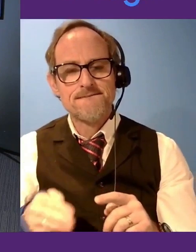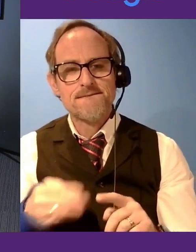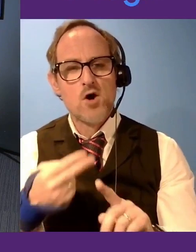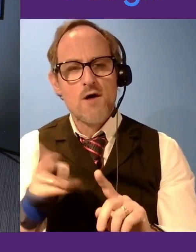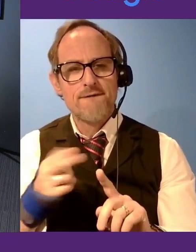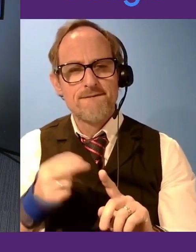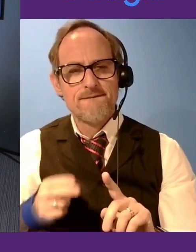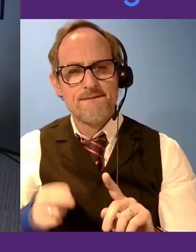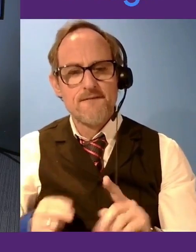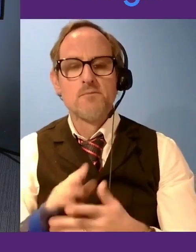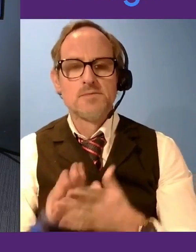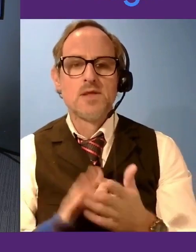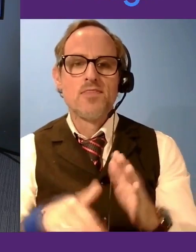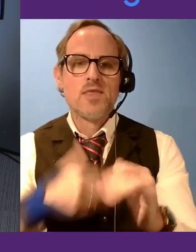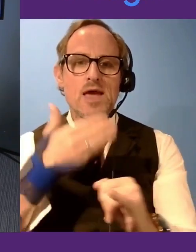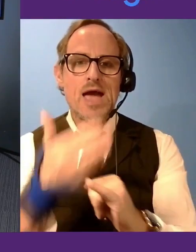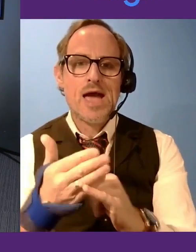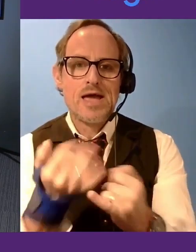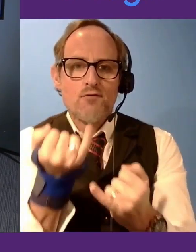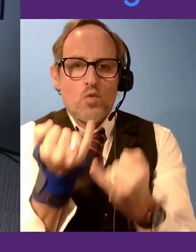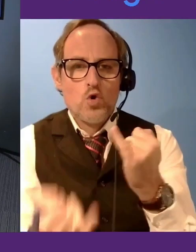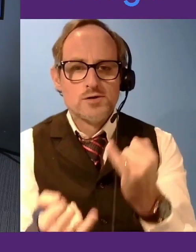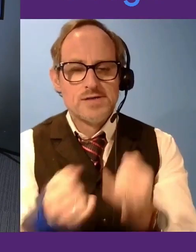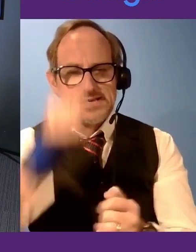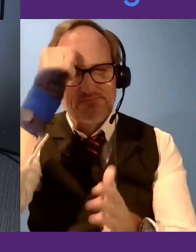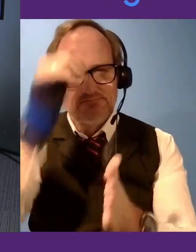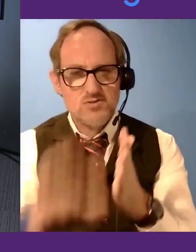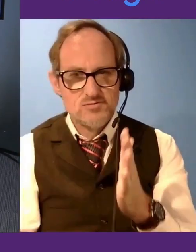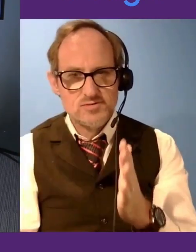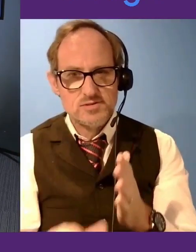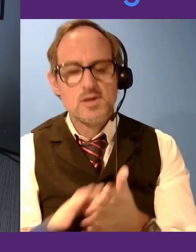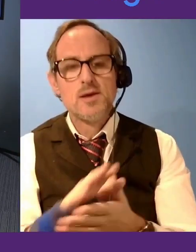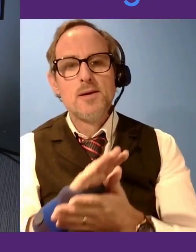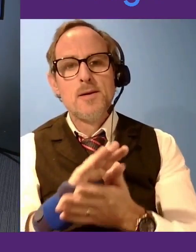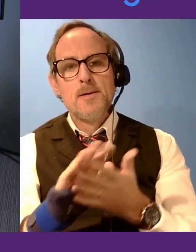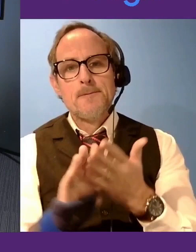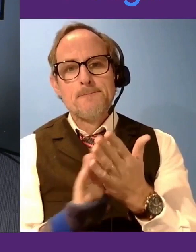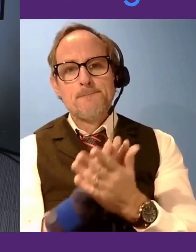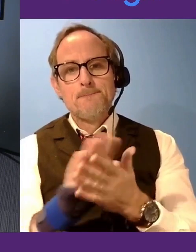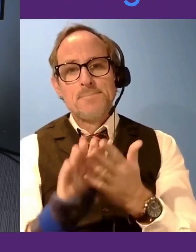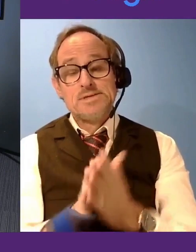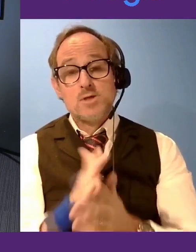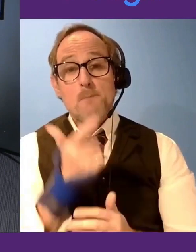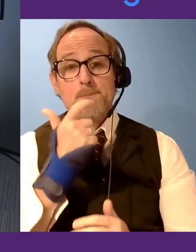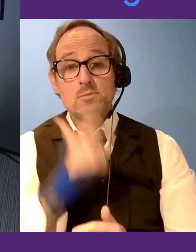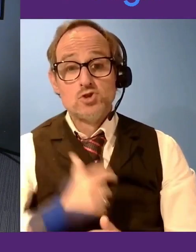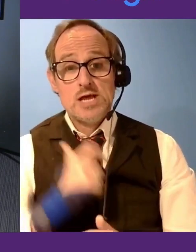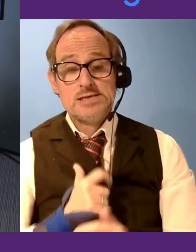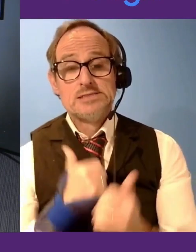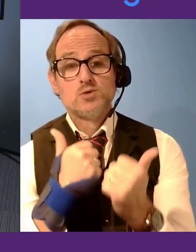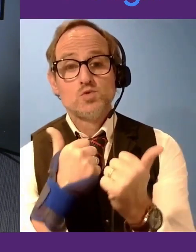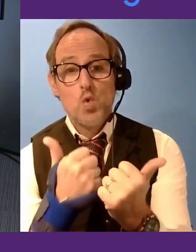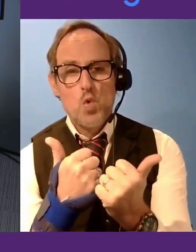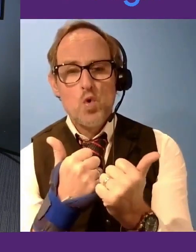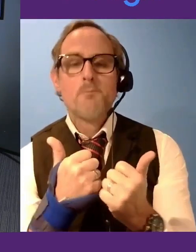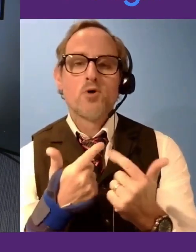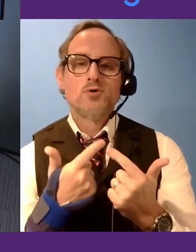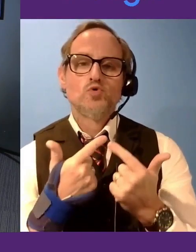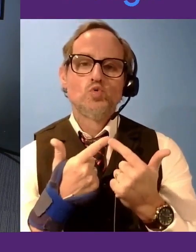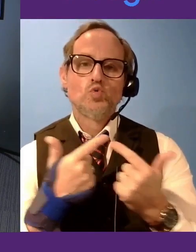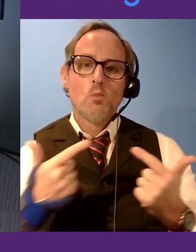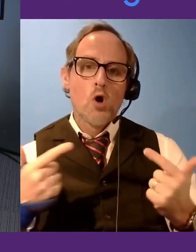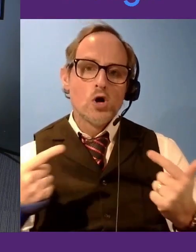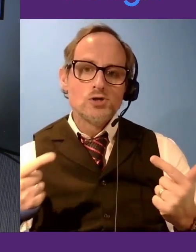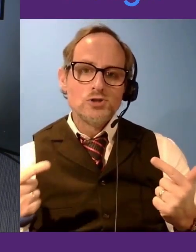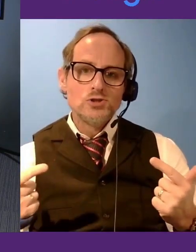think there are certain things that you can do to a certain extent to personalize the experience. And one approach that we've taken is to really look